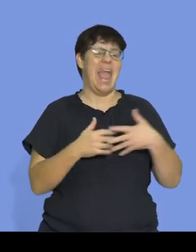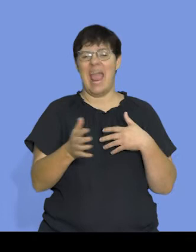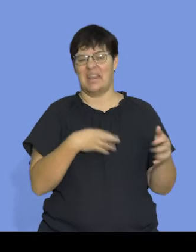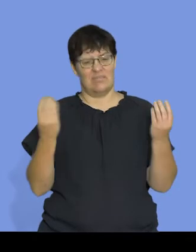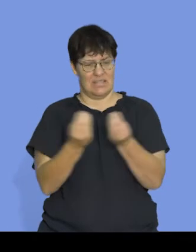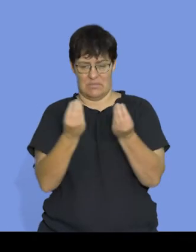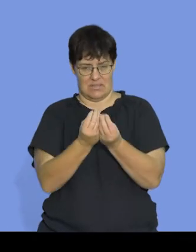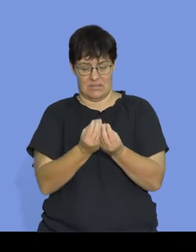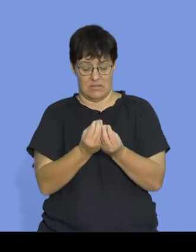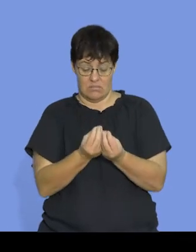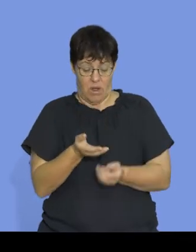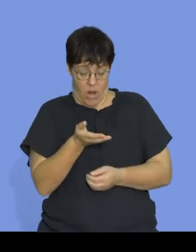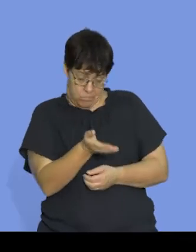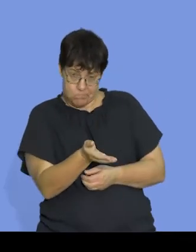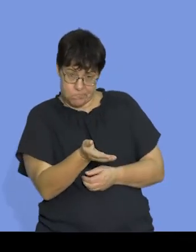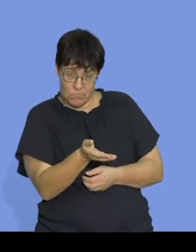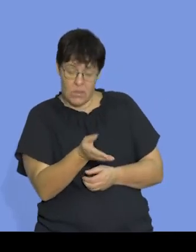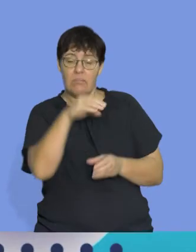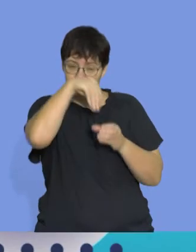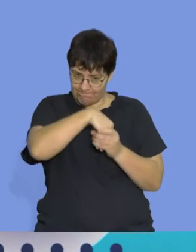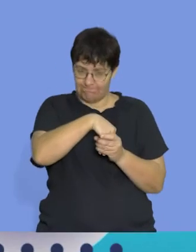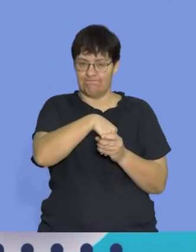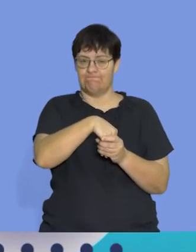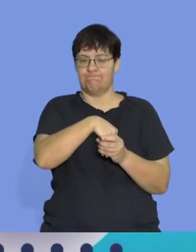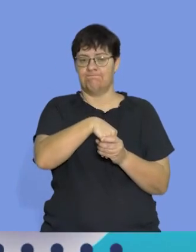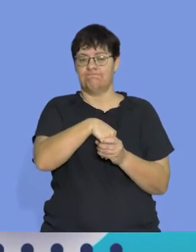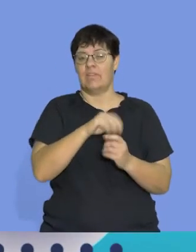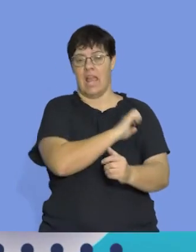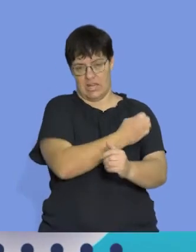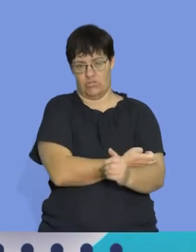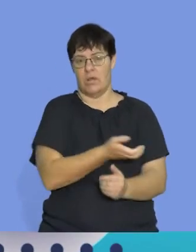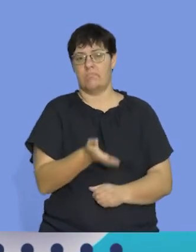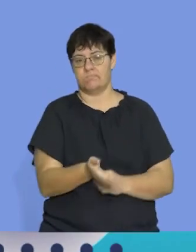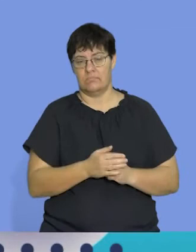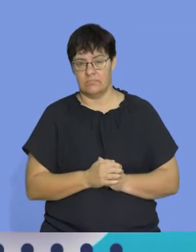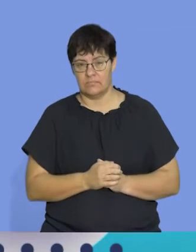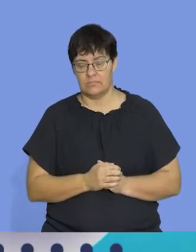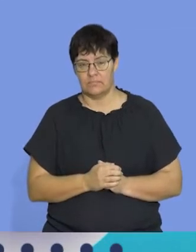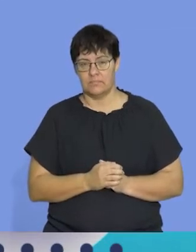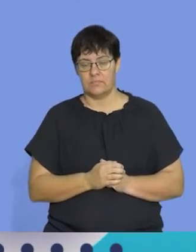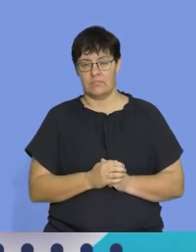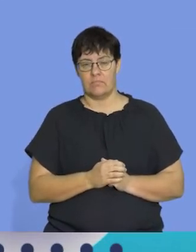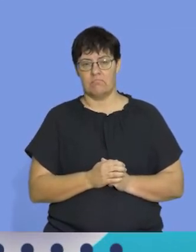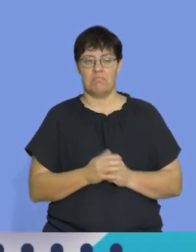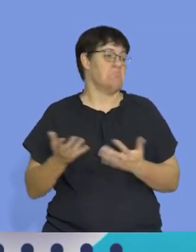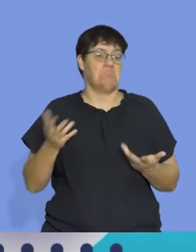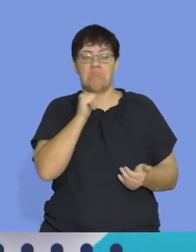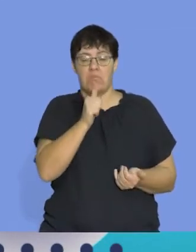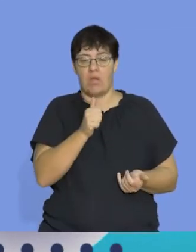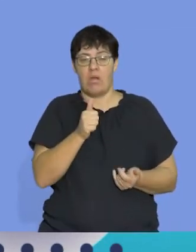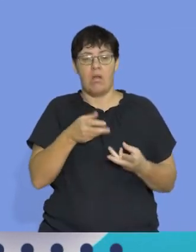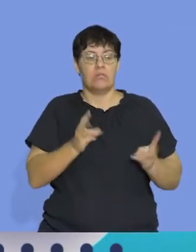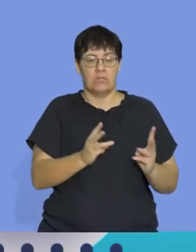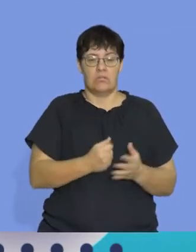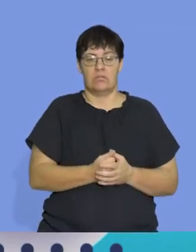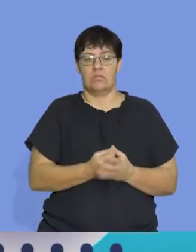its very existence, it contains some form of energy. Okay, whatever state it is, it can be a solid,